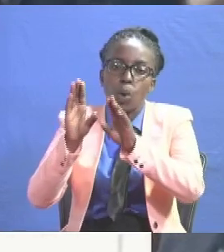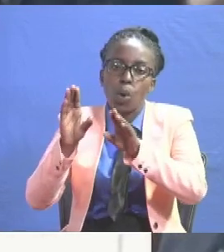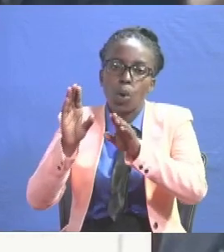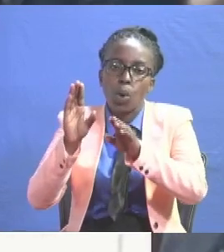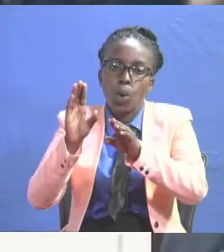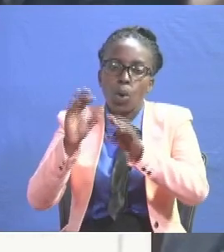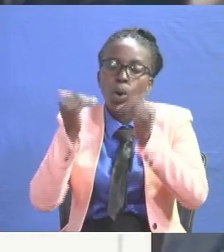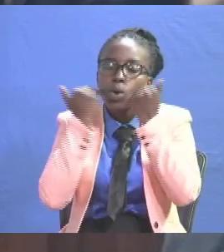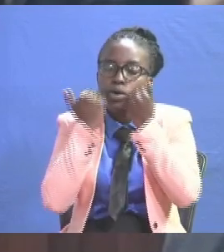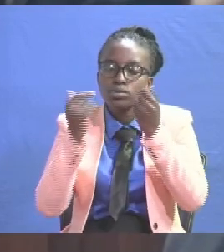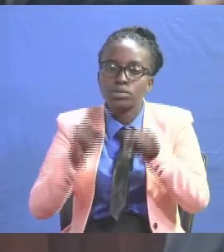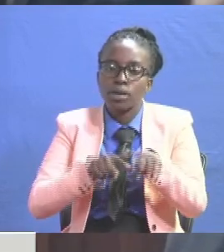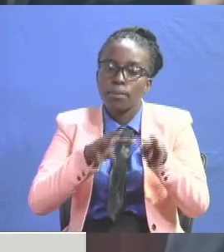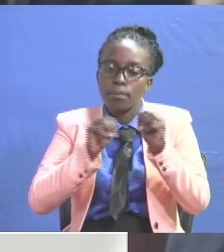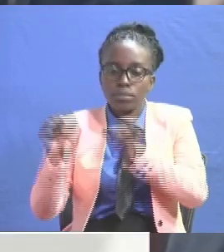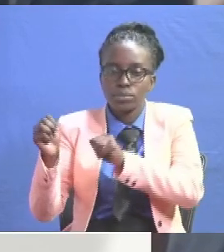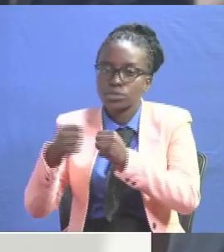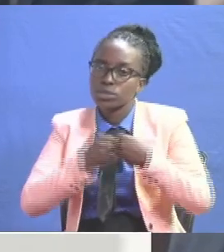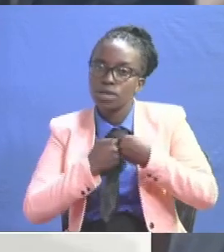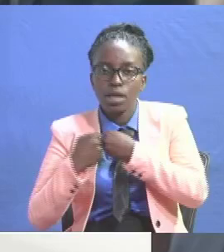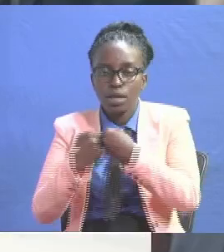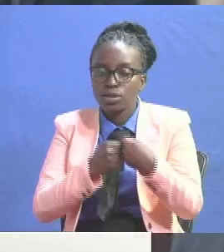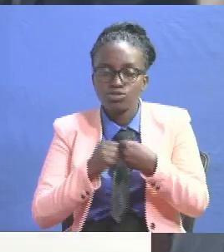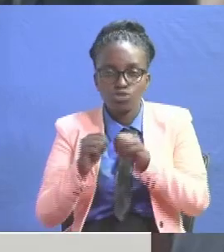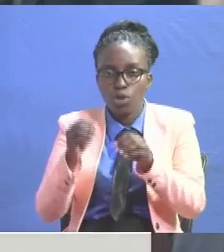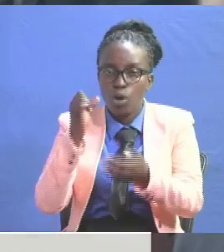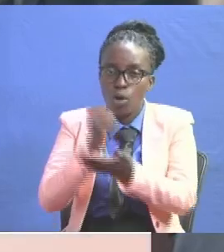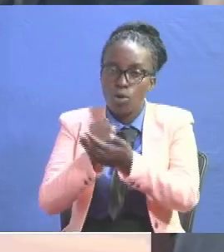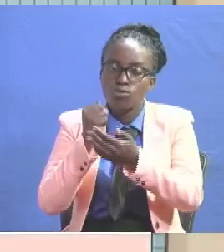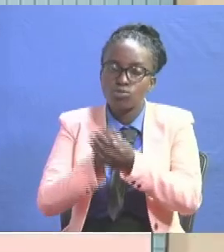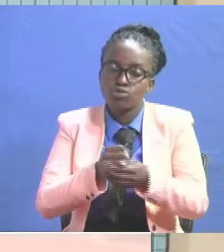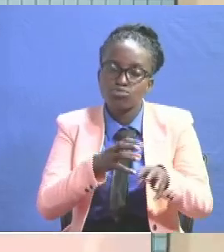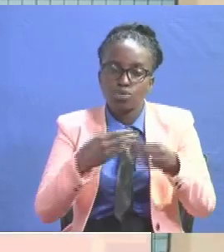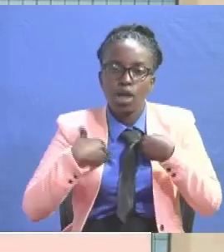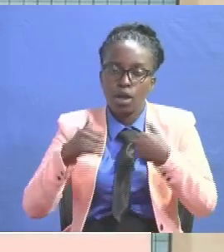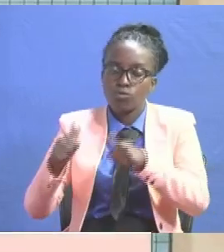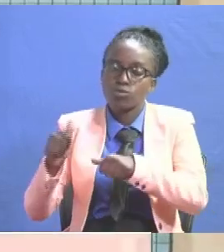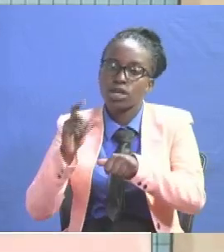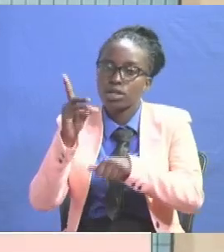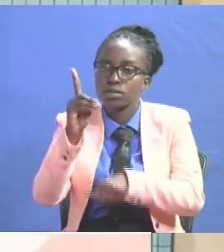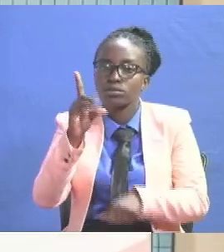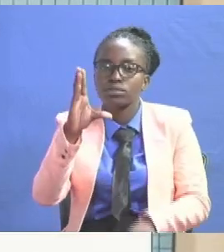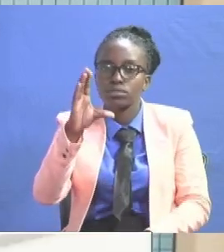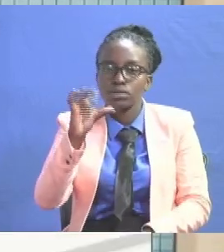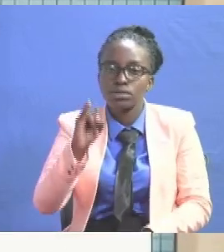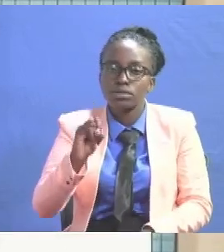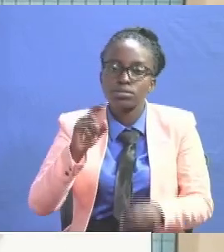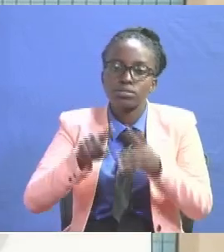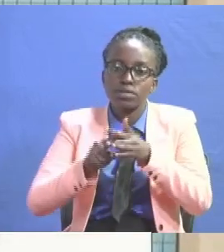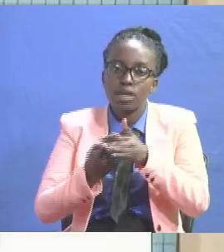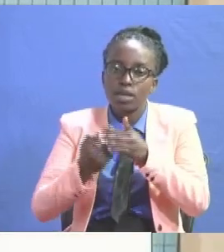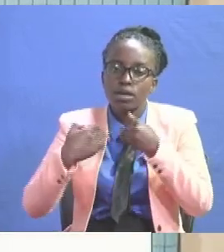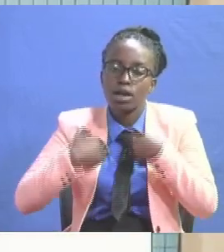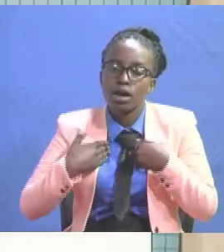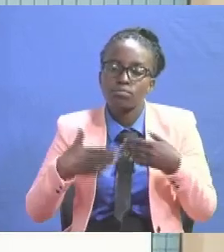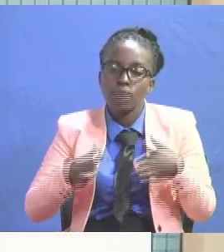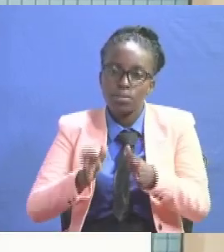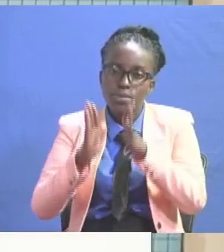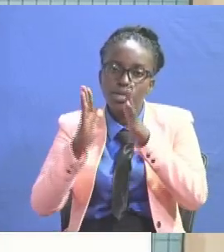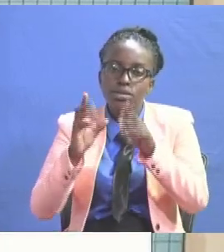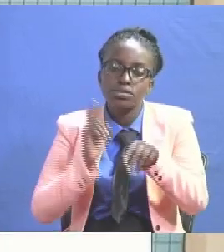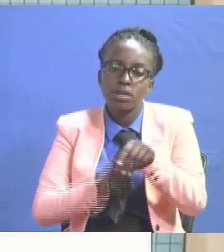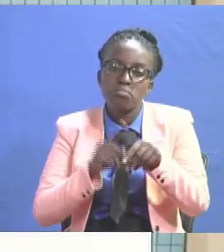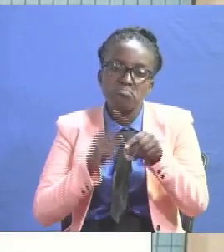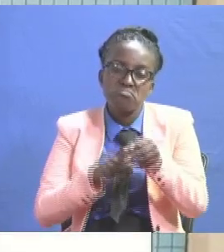from office. Gachagua's trouble with the DCI started way back when he publicly criticized the DCI and